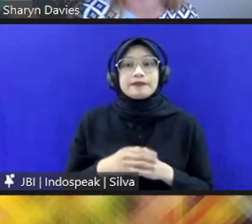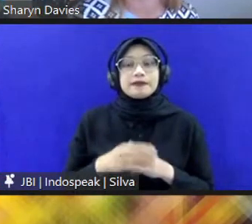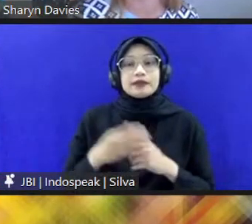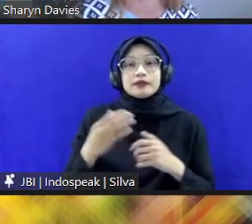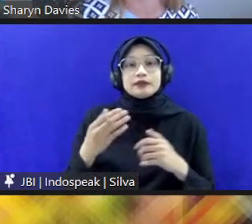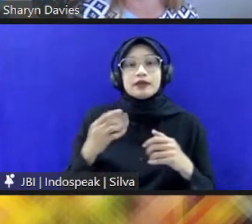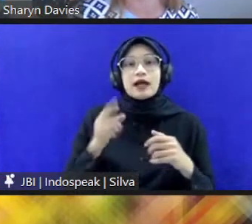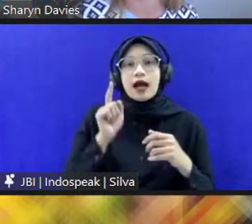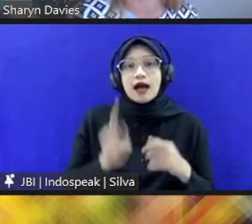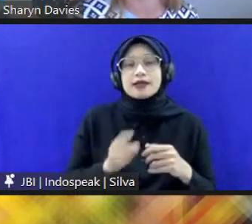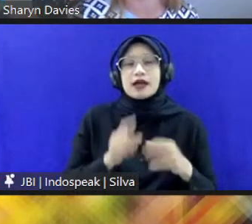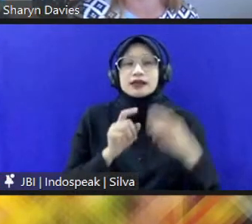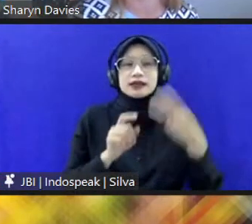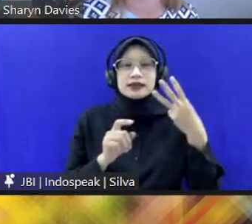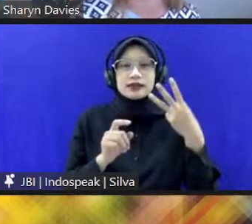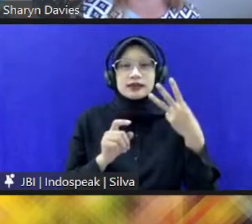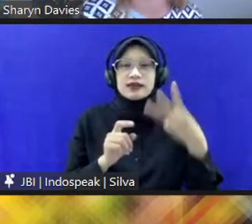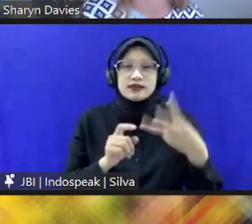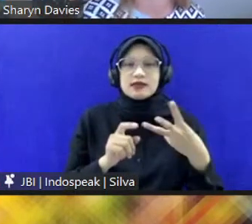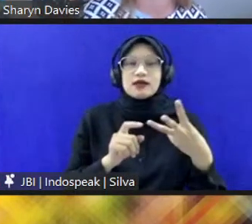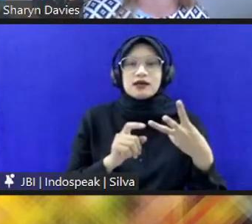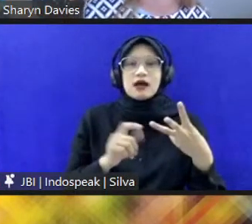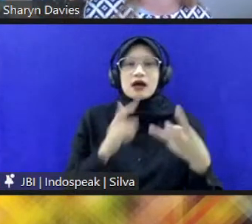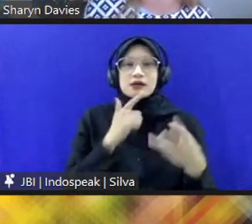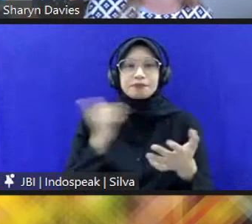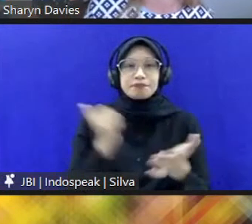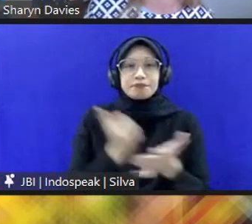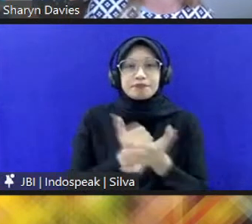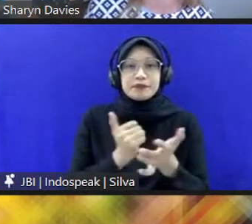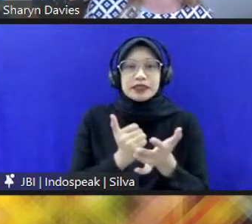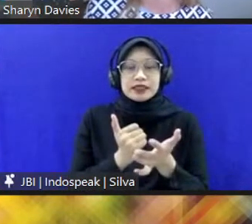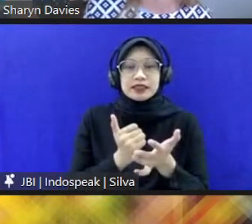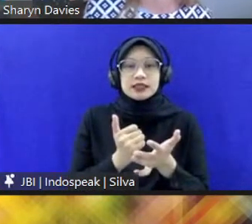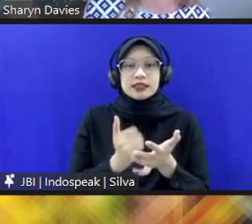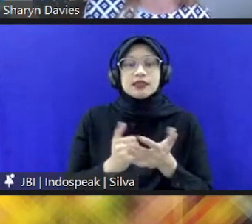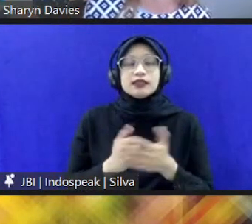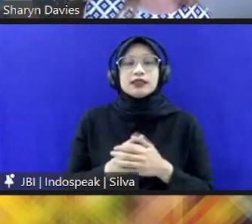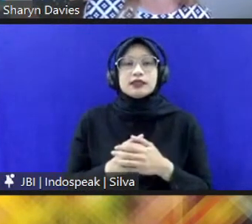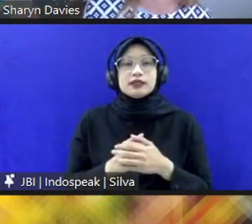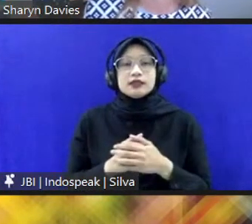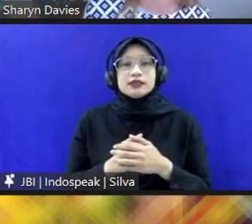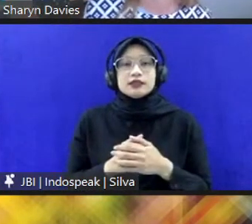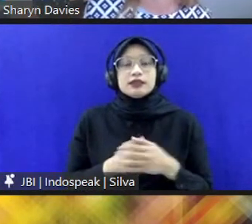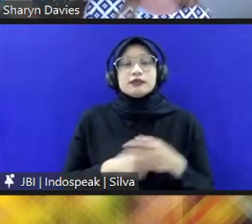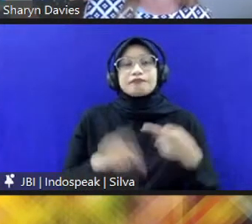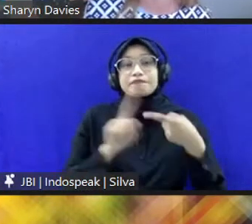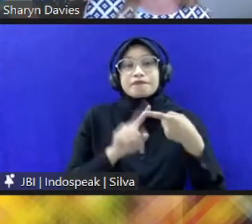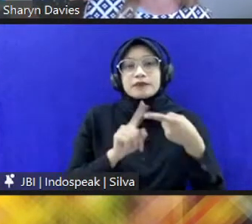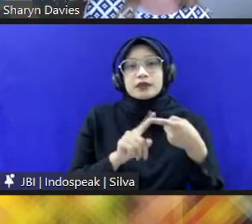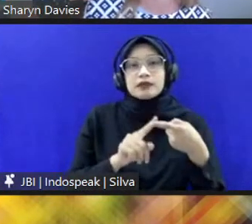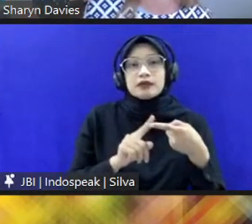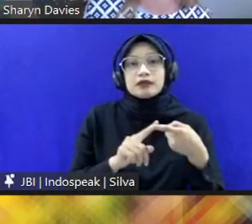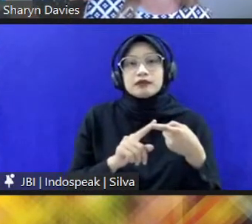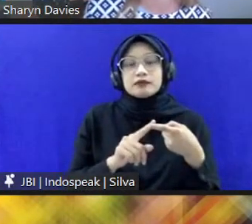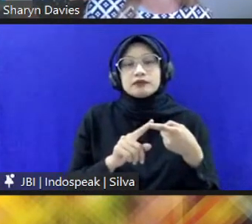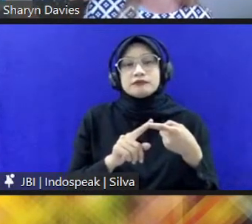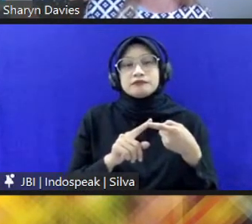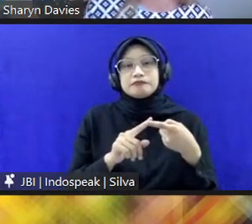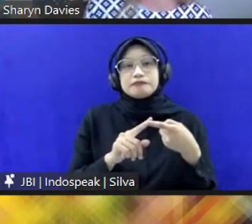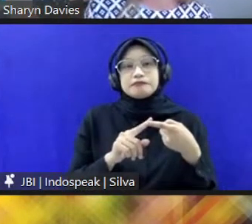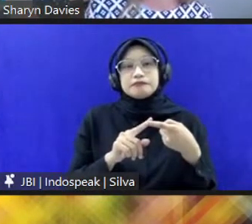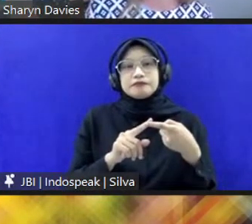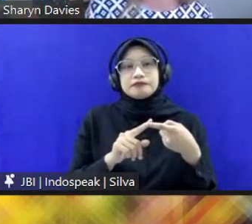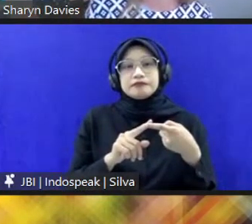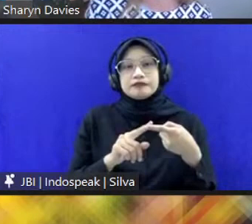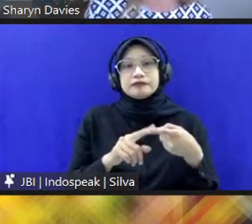three main avenues, if that's the right word. I mean, one is sort of a broad